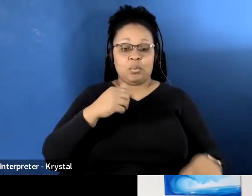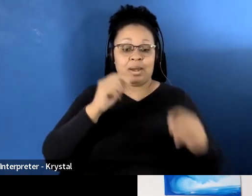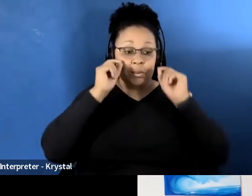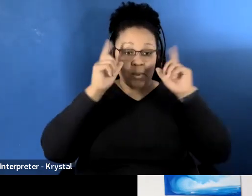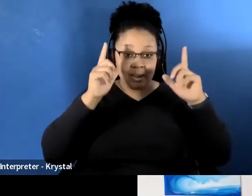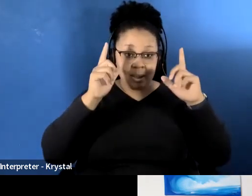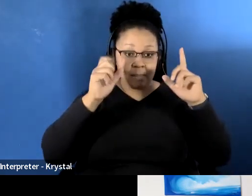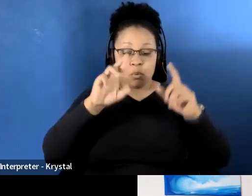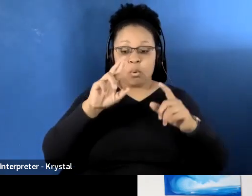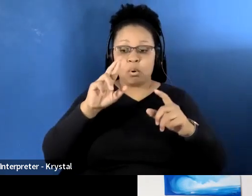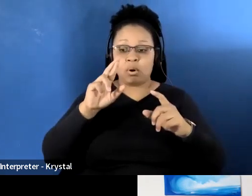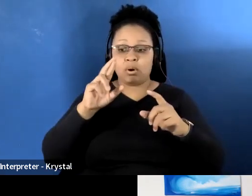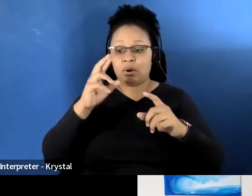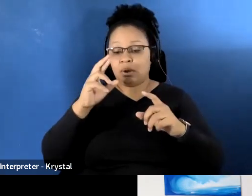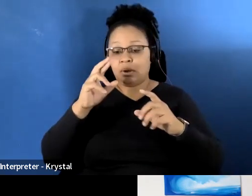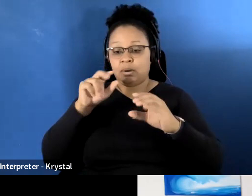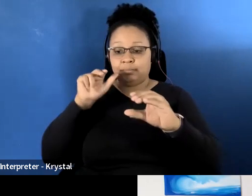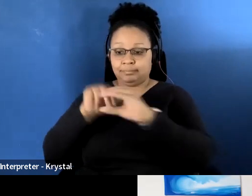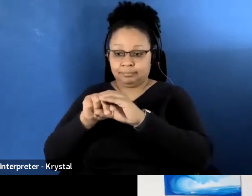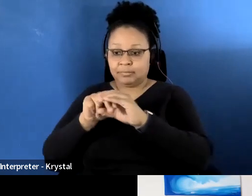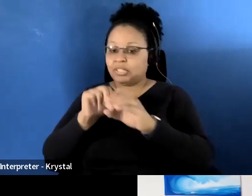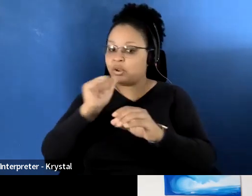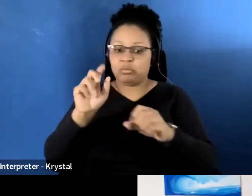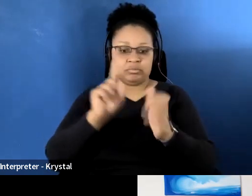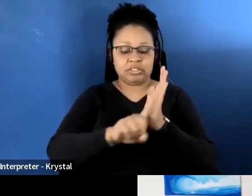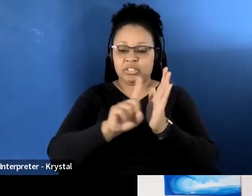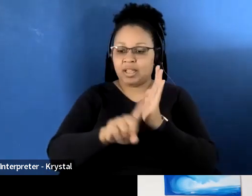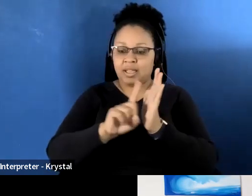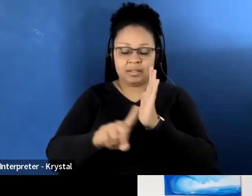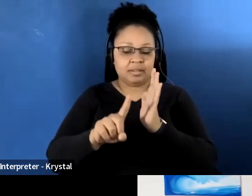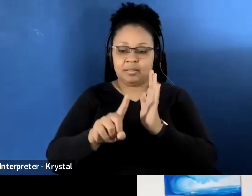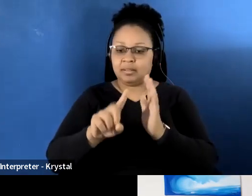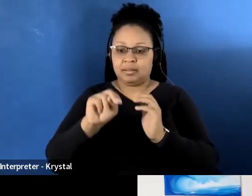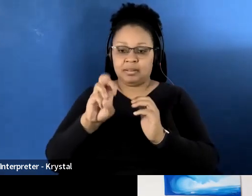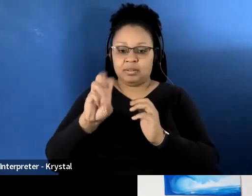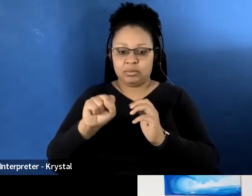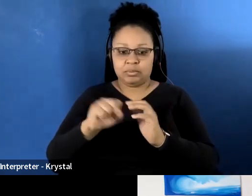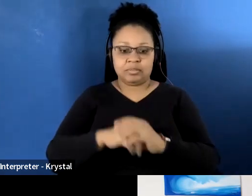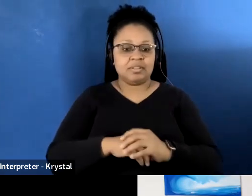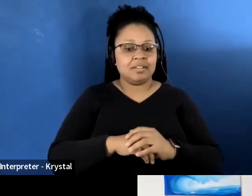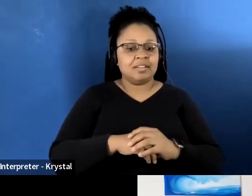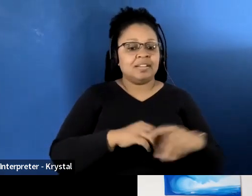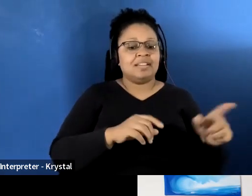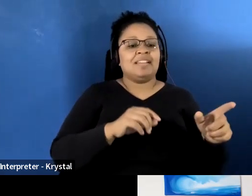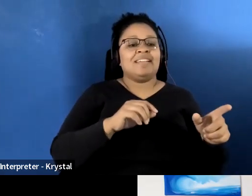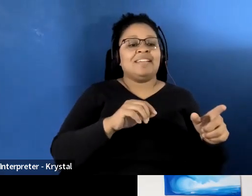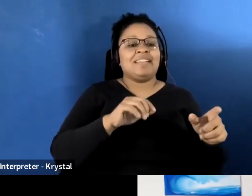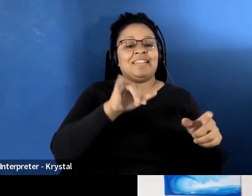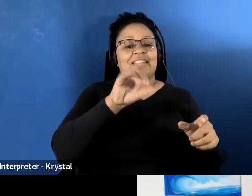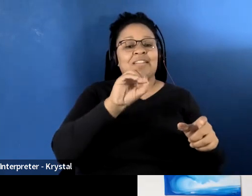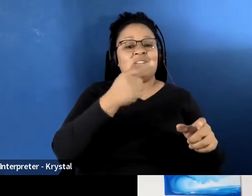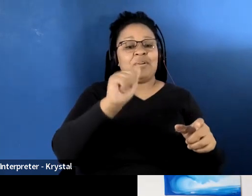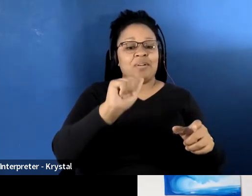That's awesome. And then yoga pants are absolutely the best. Yes, I'm in full agreement with